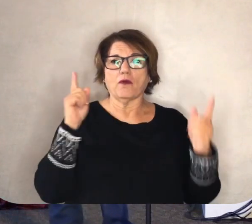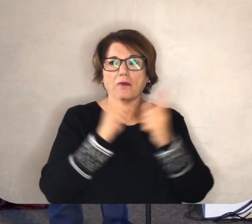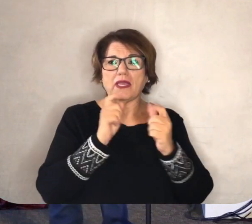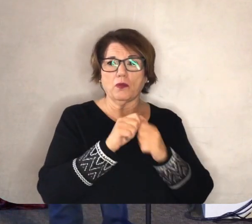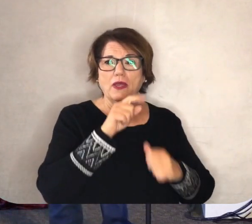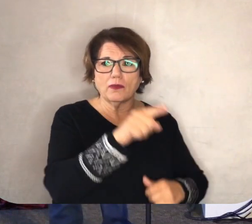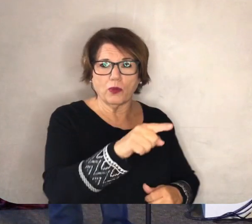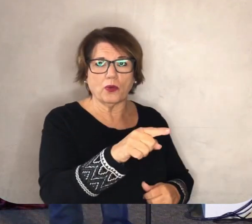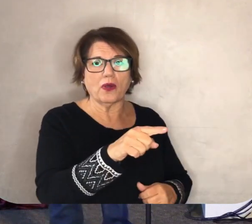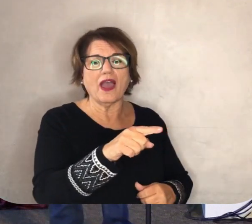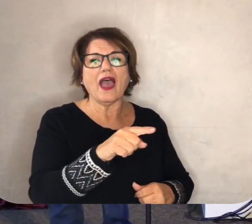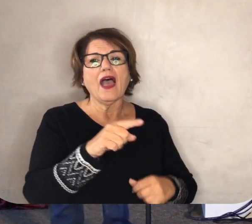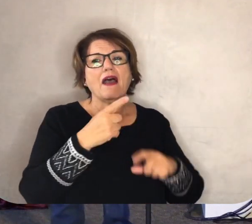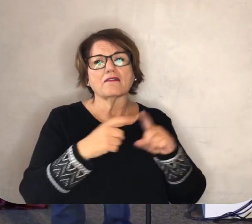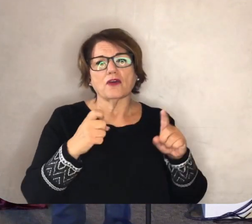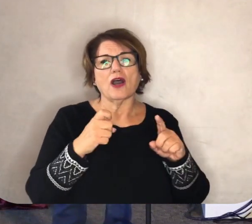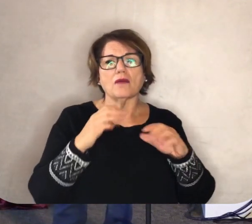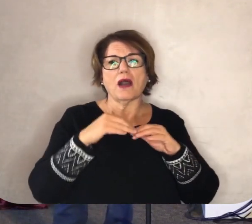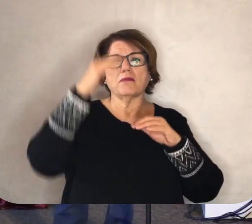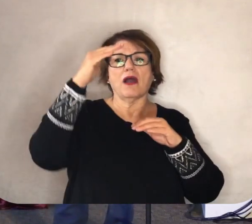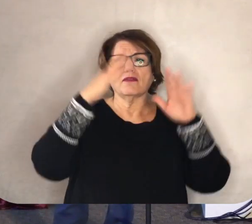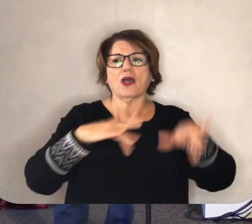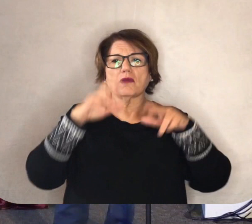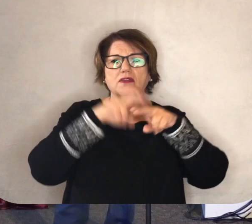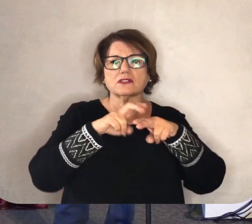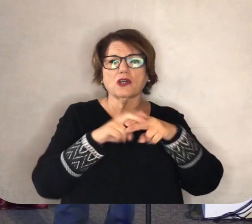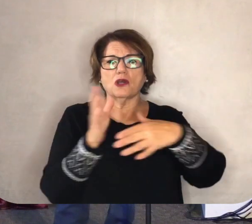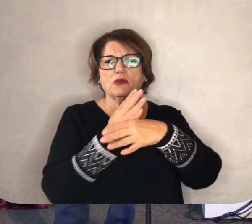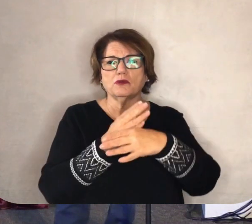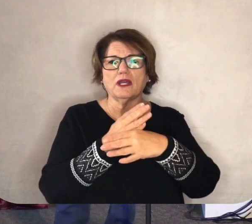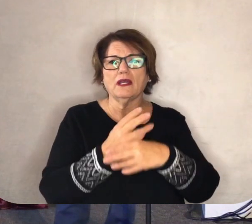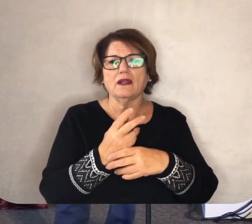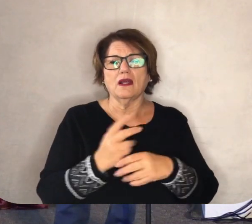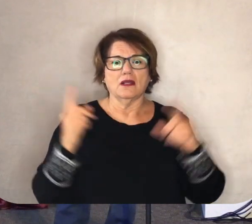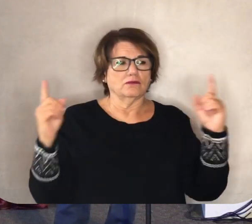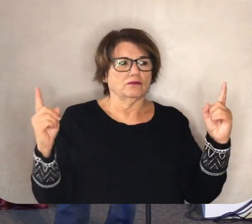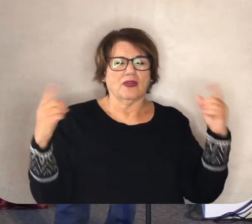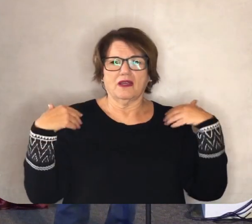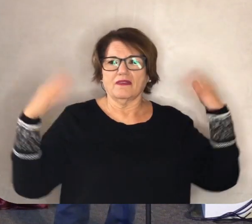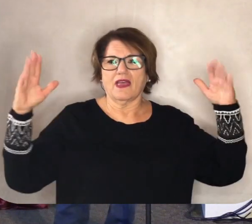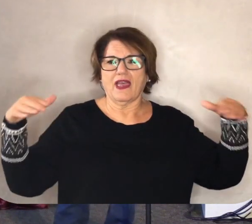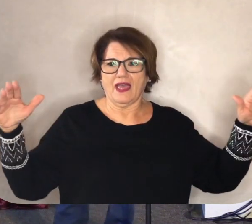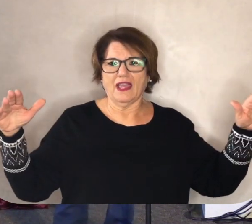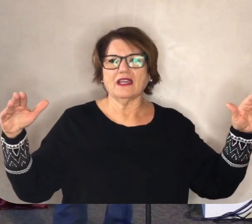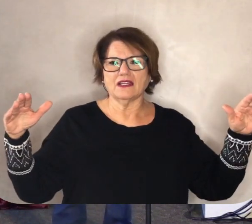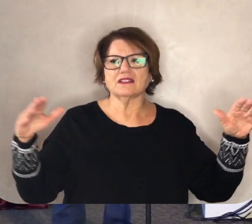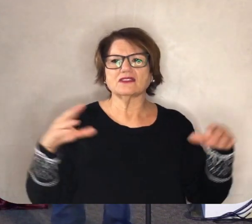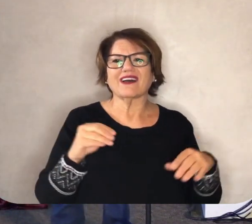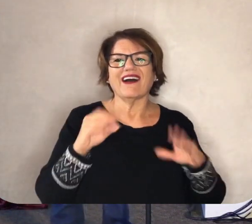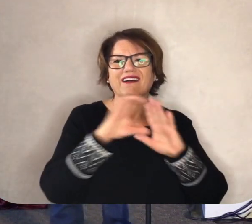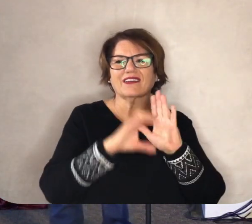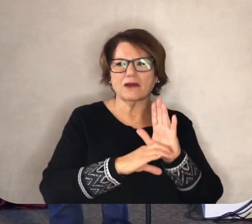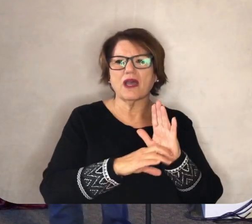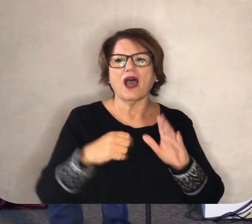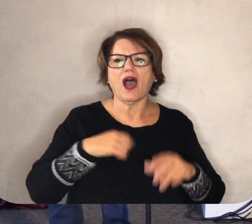you. And from above the mercy seat, from between the 2 cherubim which are upon the ark of the testimony, I